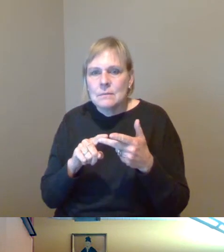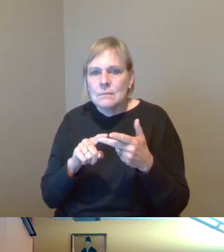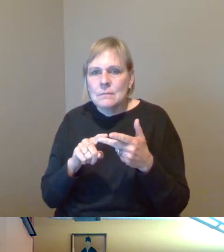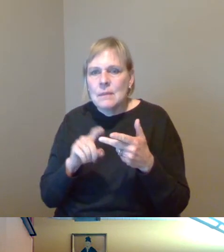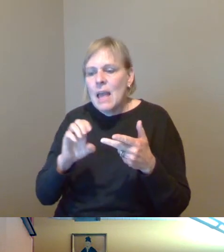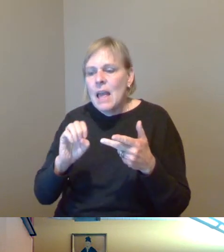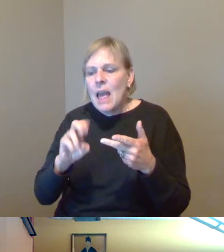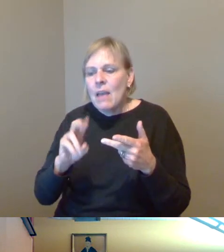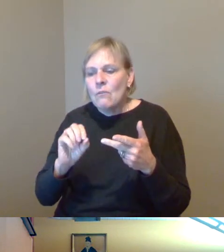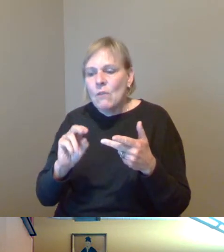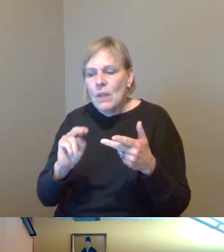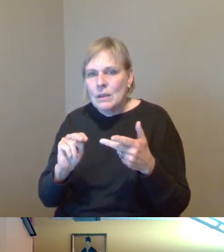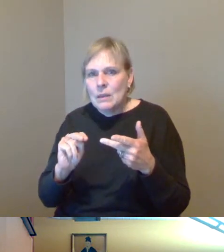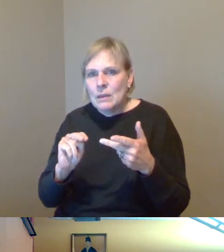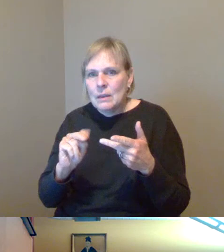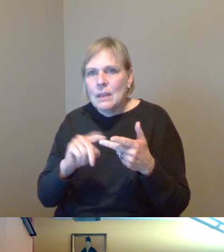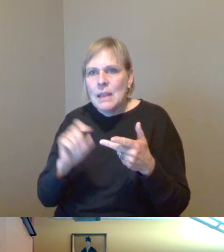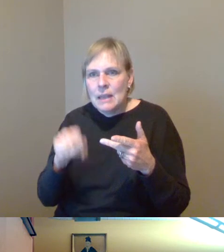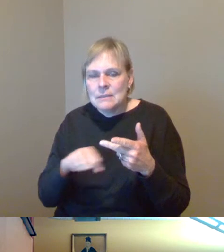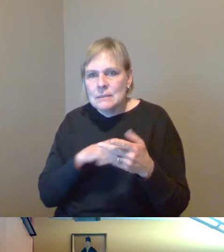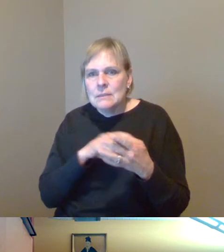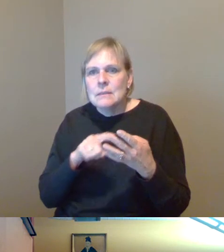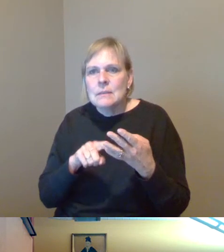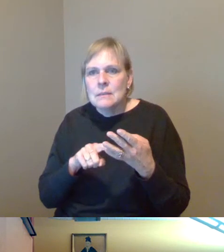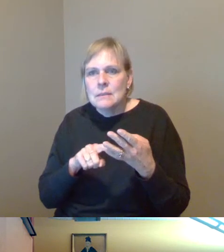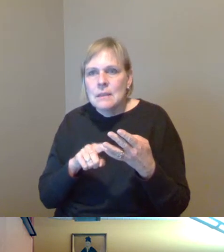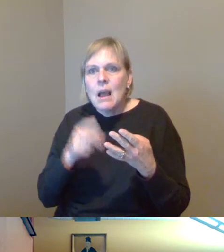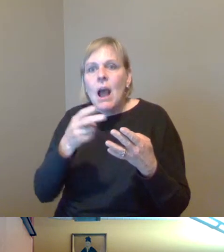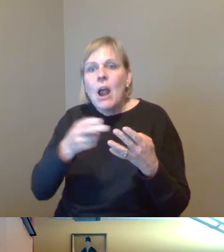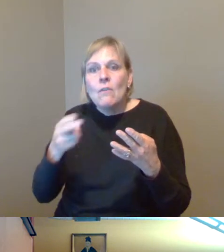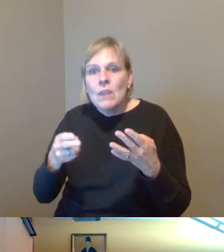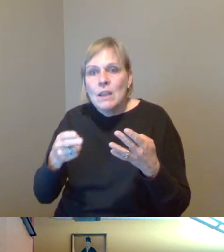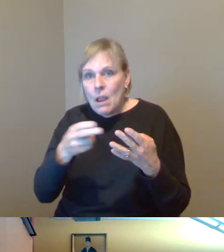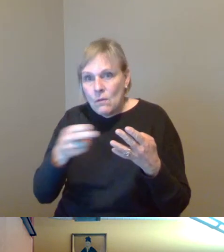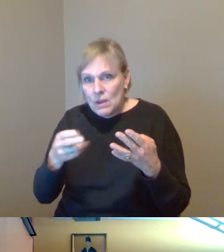Evan. Yes. Harvey.